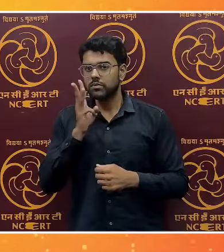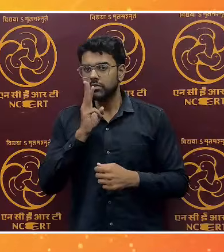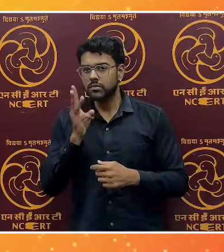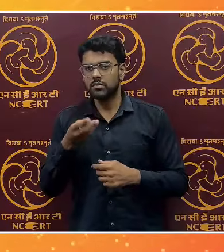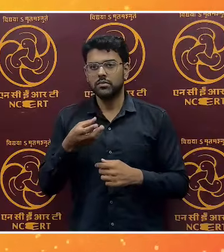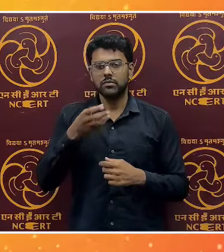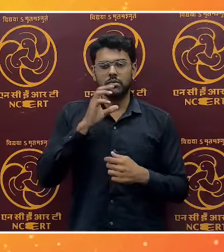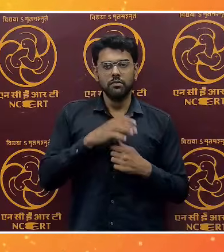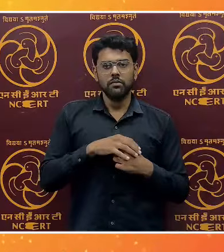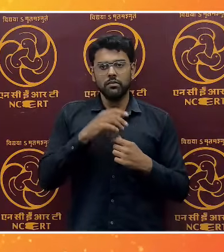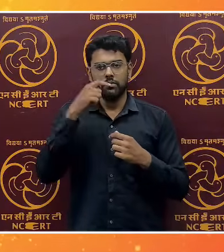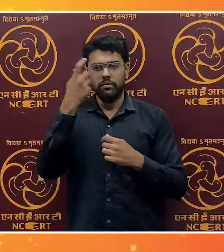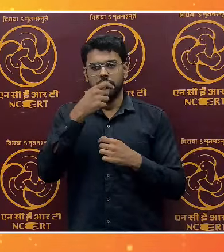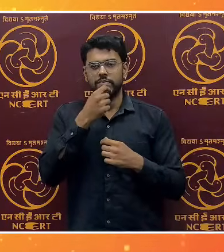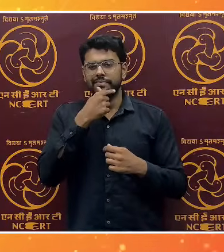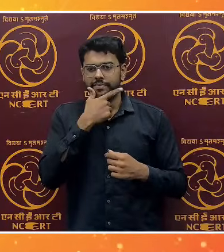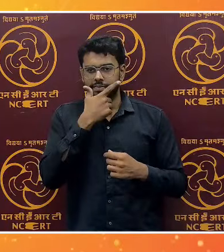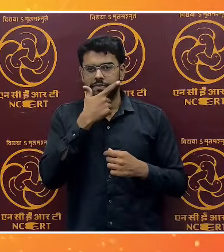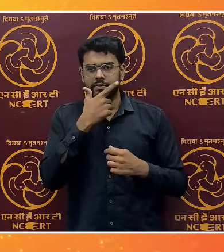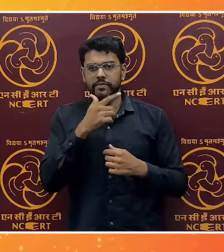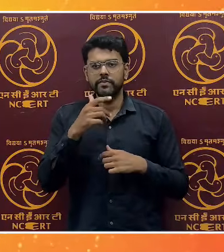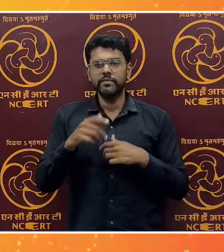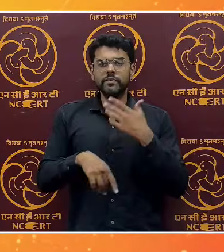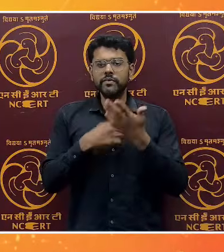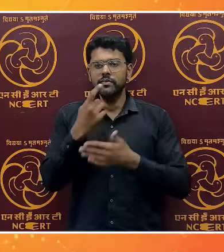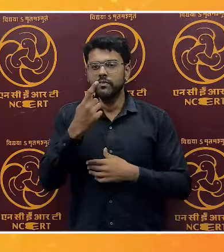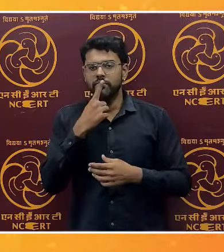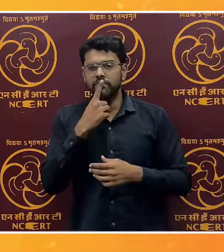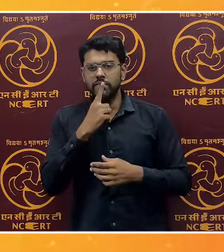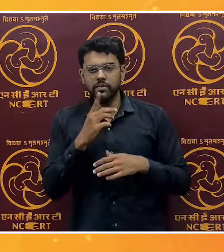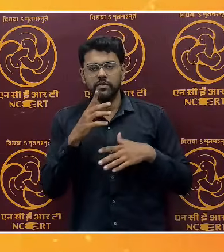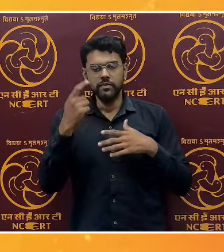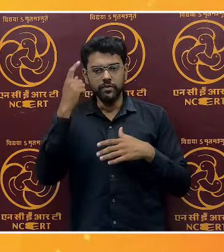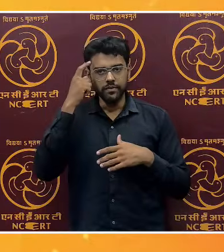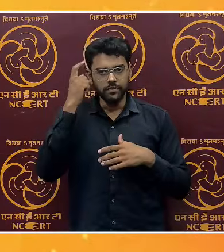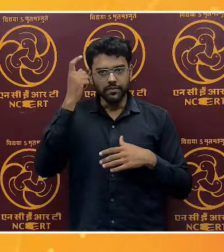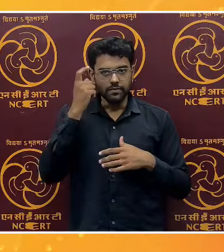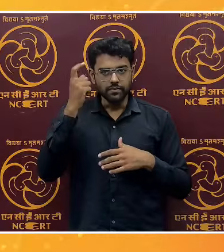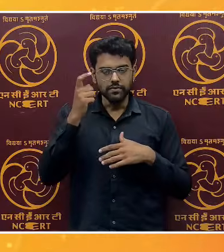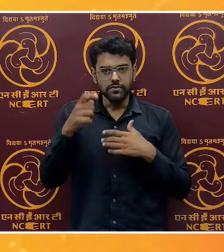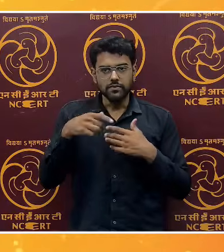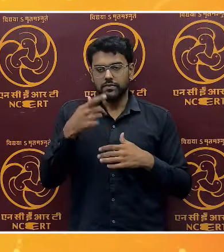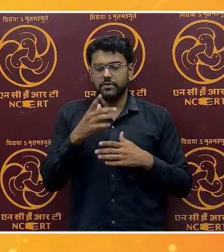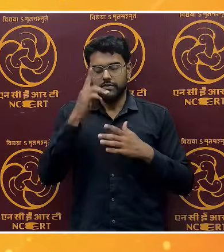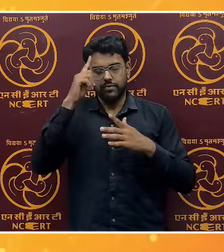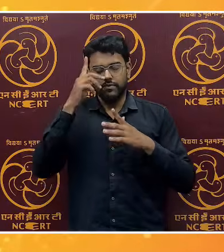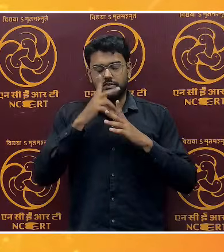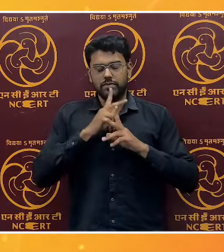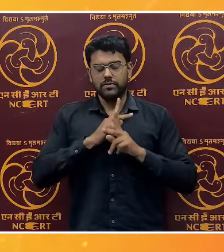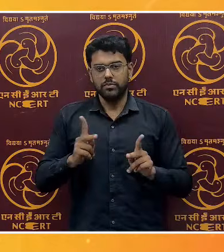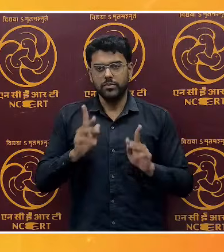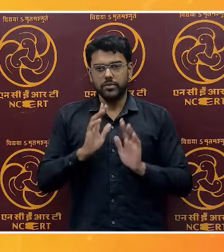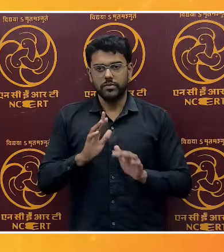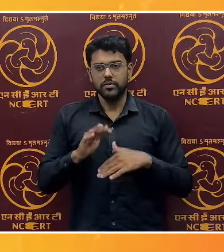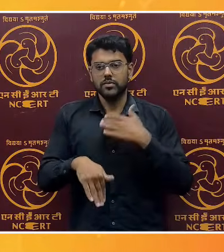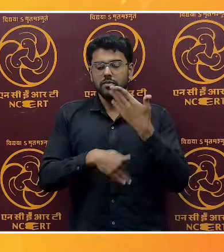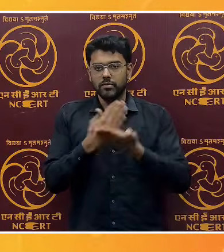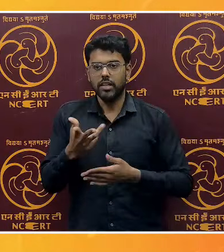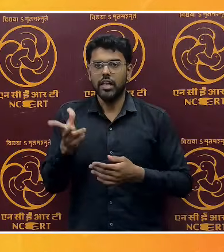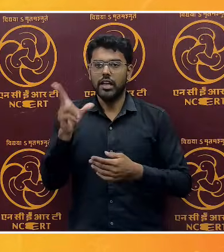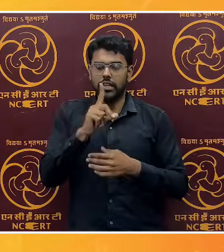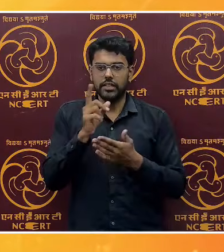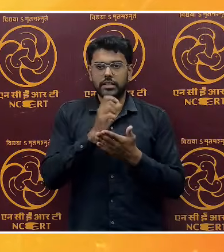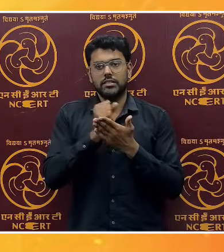at the lens, smile, and silently count 3 in your mind. Just calm yourself, okay? And then you can start